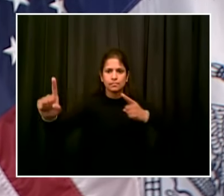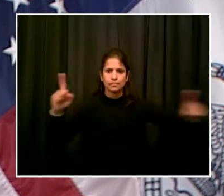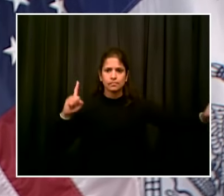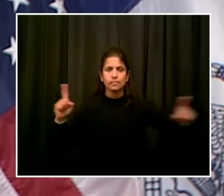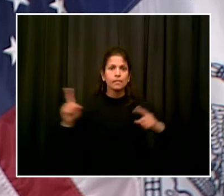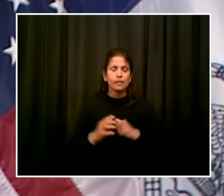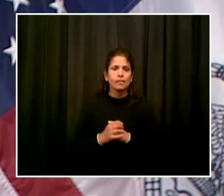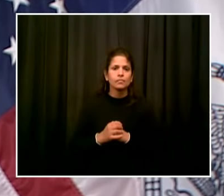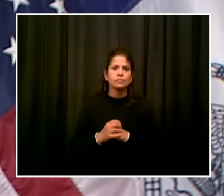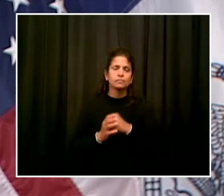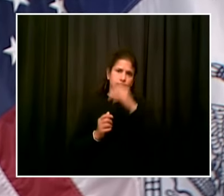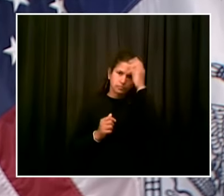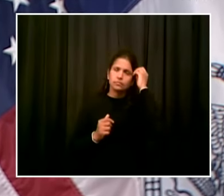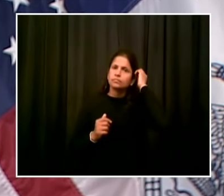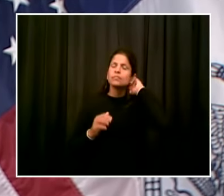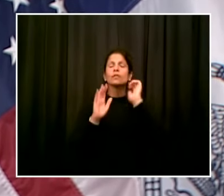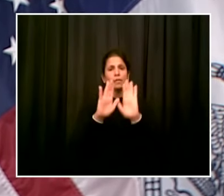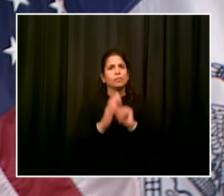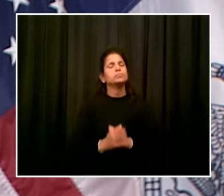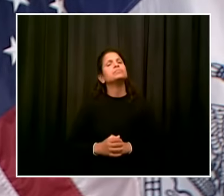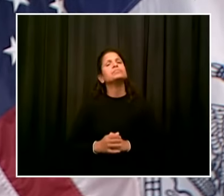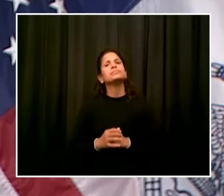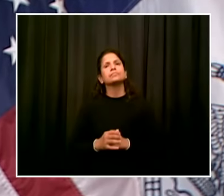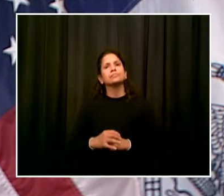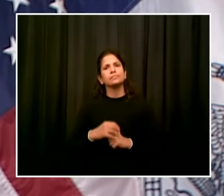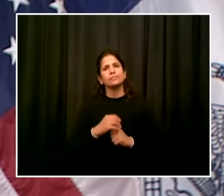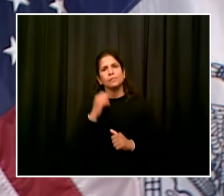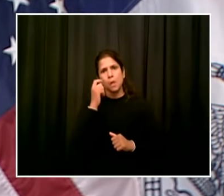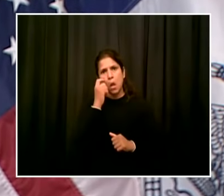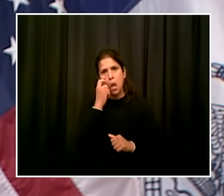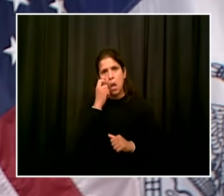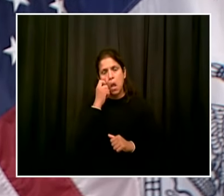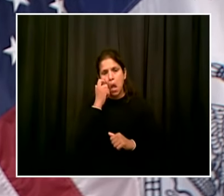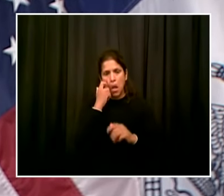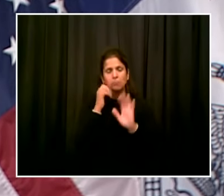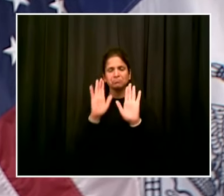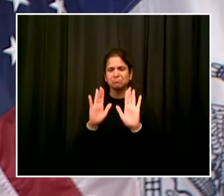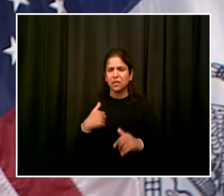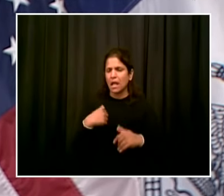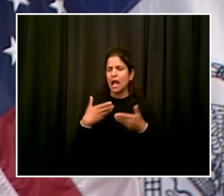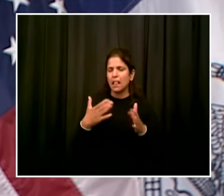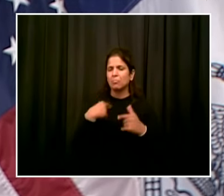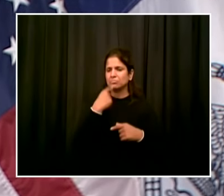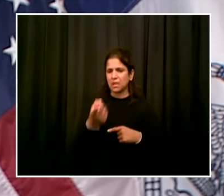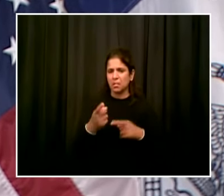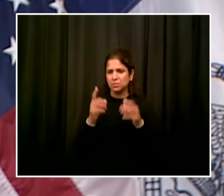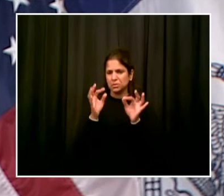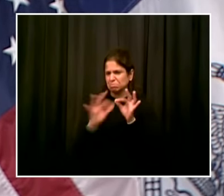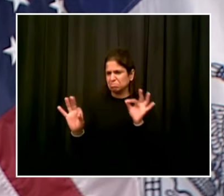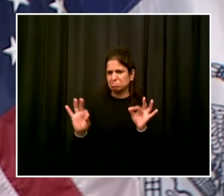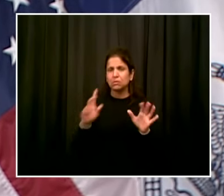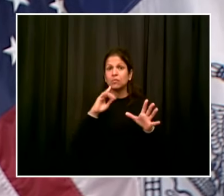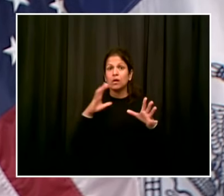Look, I think the answer is simply this. Indoor activities, by and large, we do not have a set timeline because there's